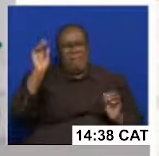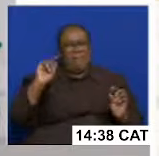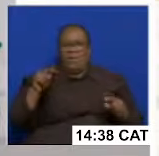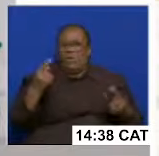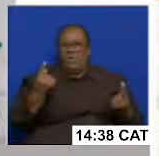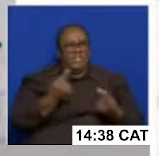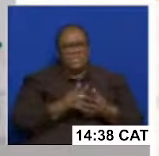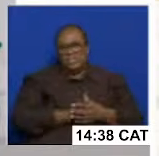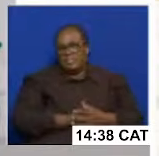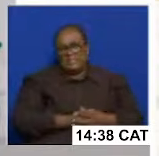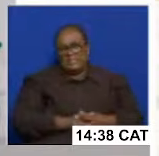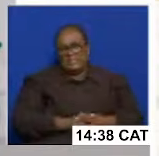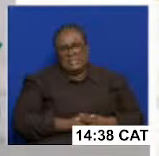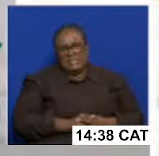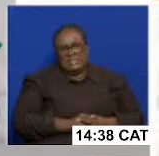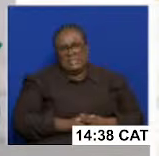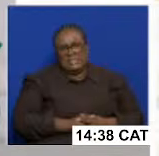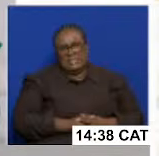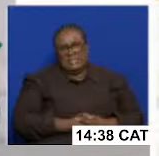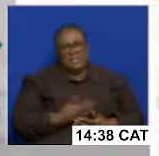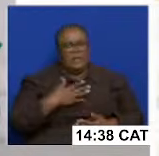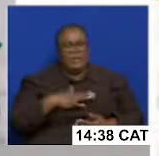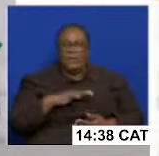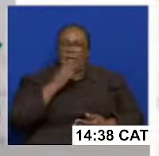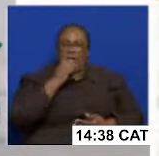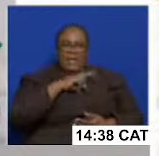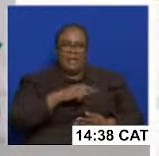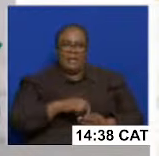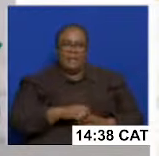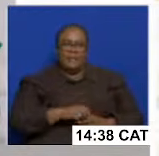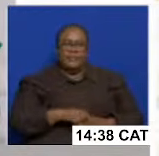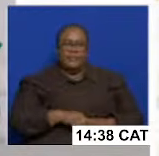don't want to lie. I can't recall